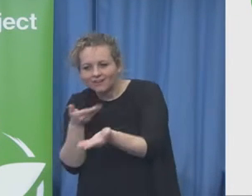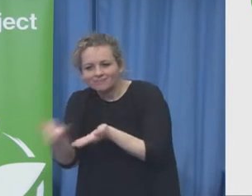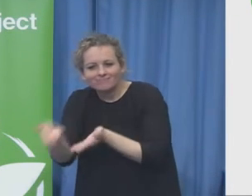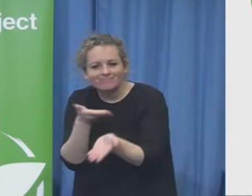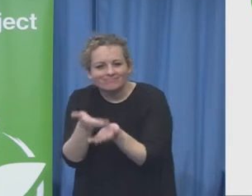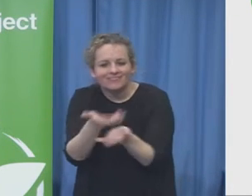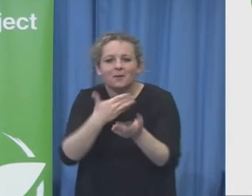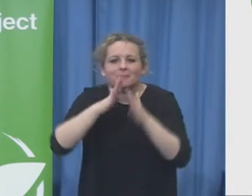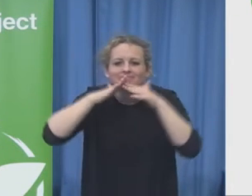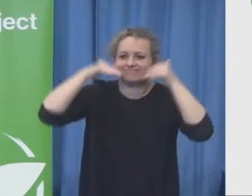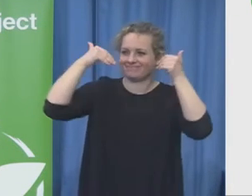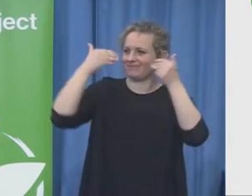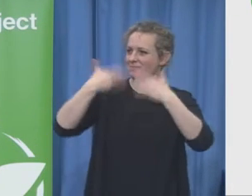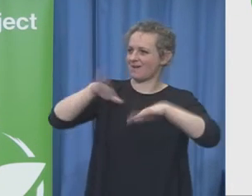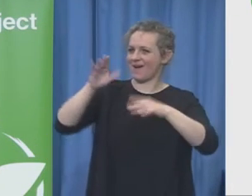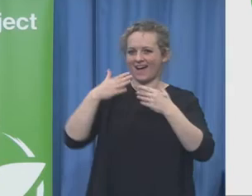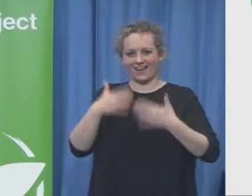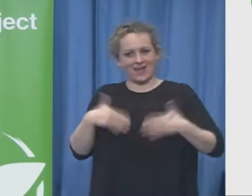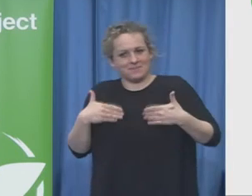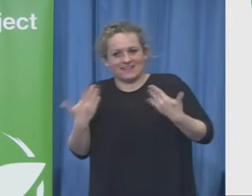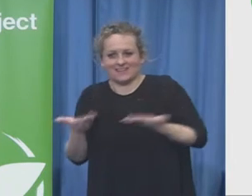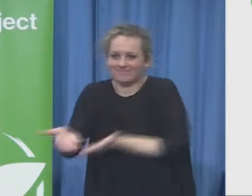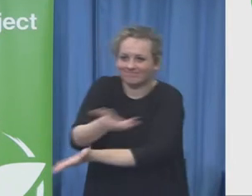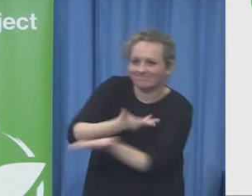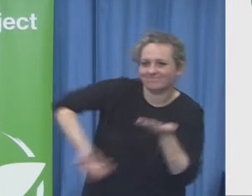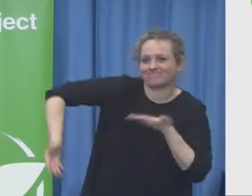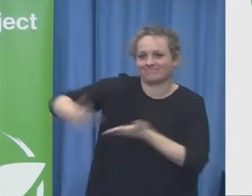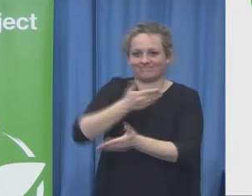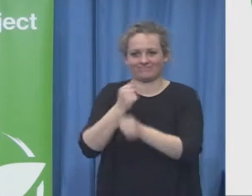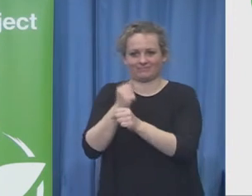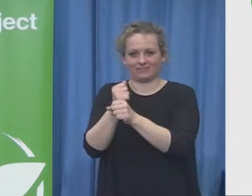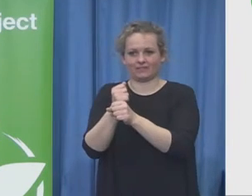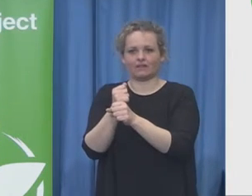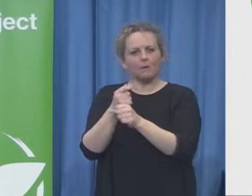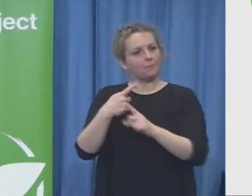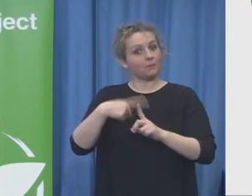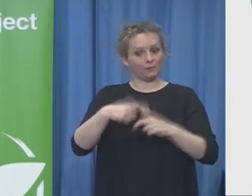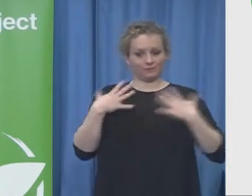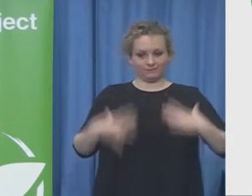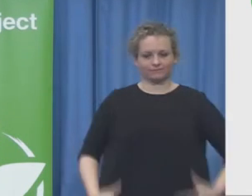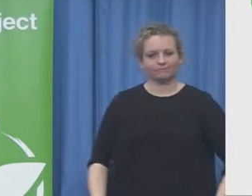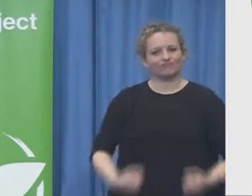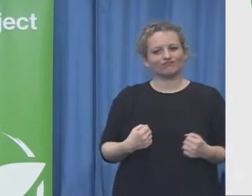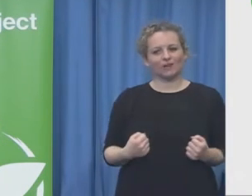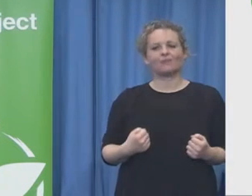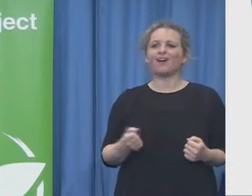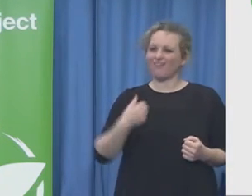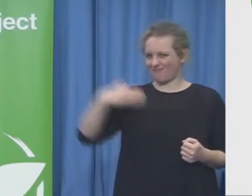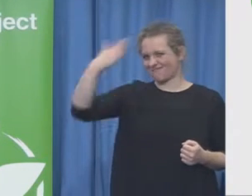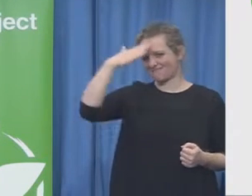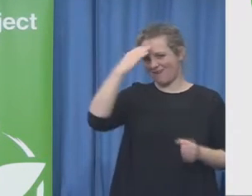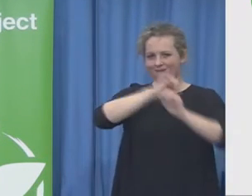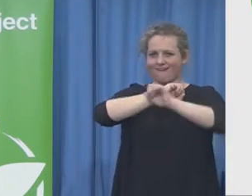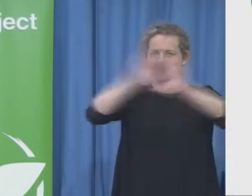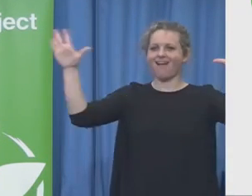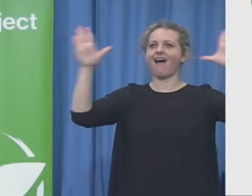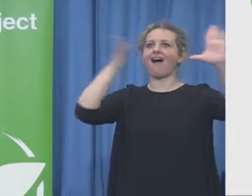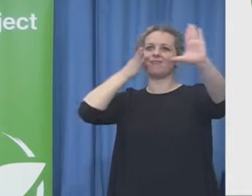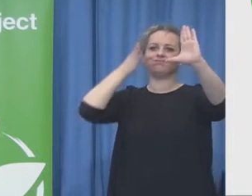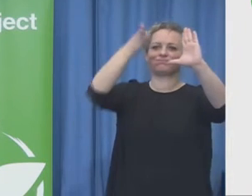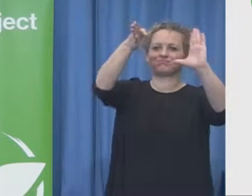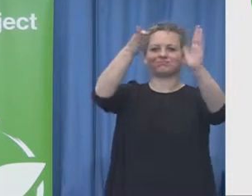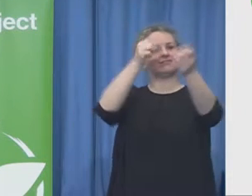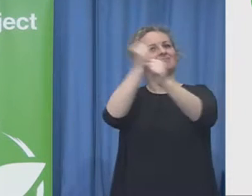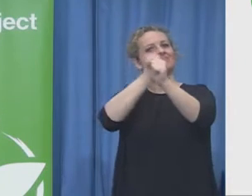a more sustainable approach to social change. And this is really important. Things that are emerging are things around